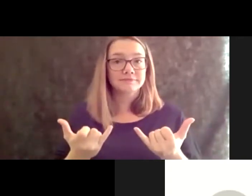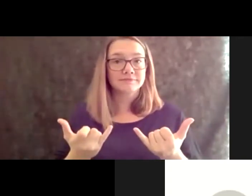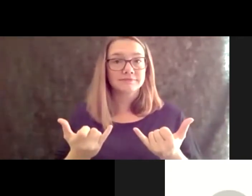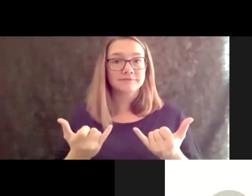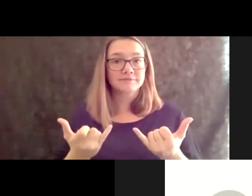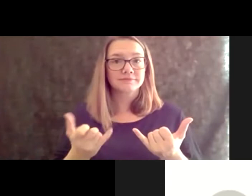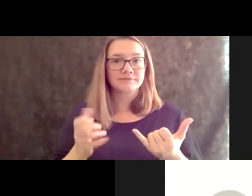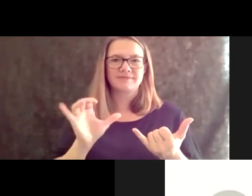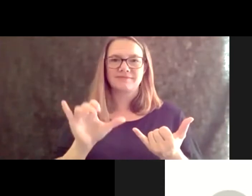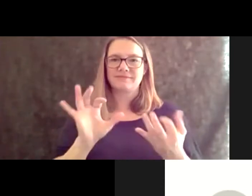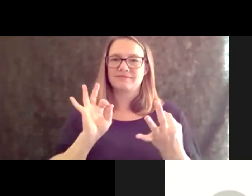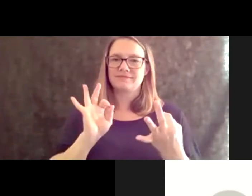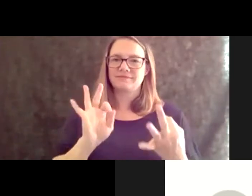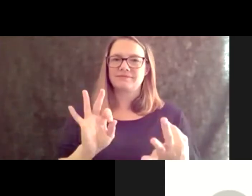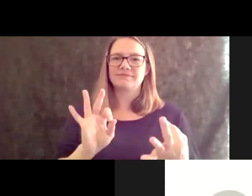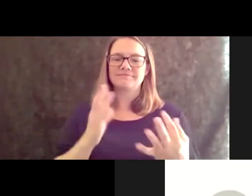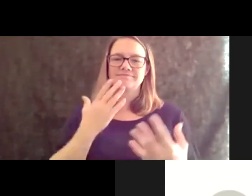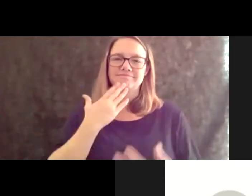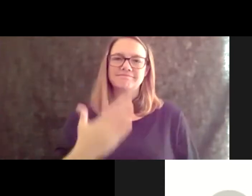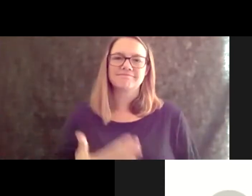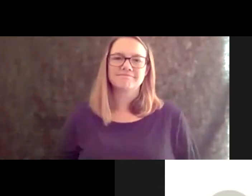and that is perfect.